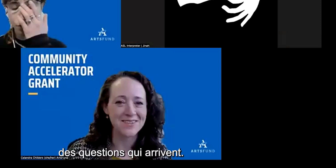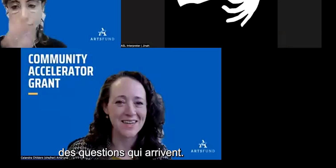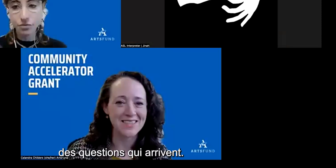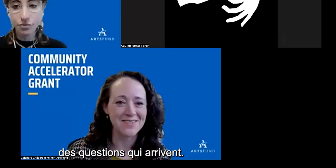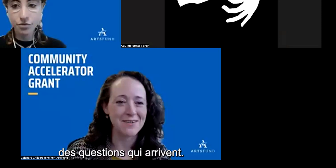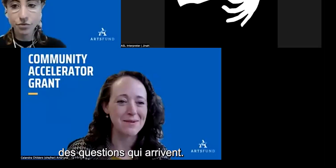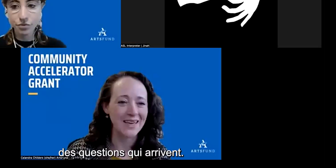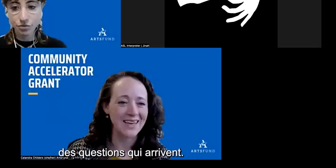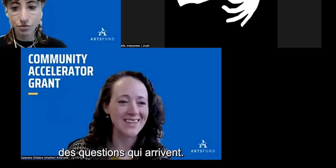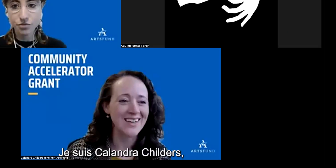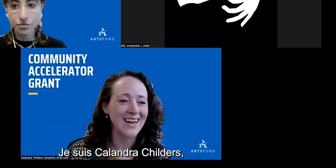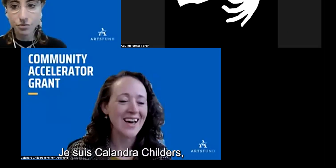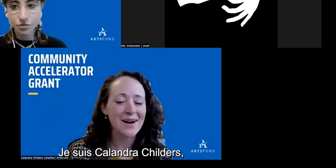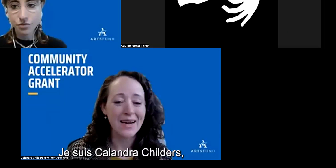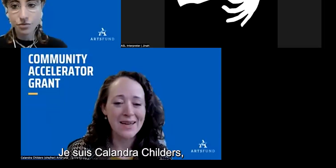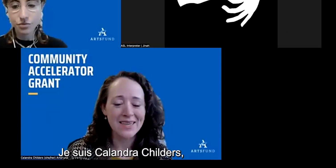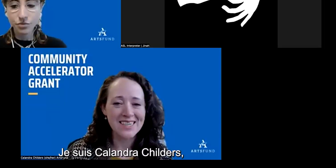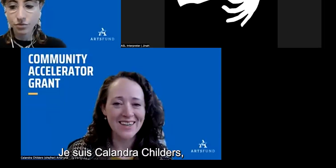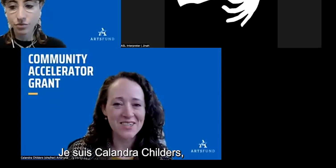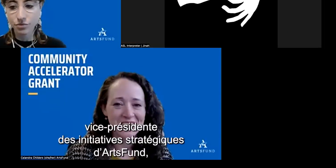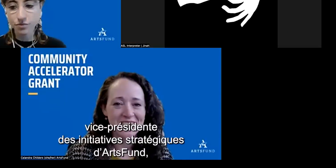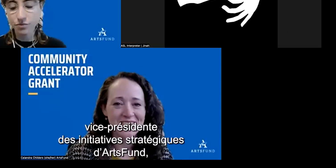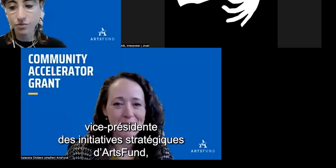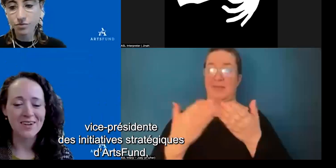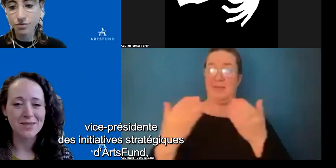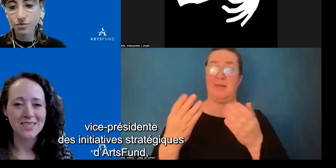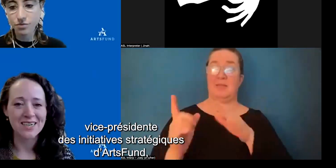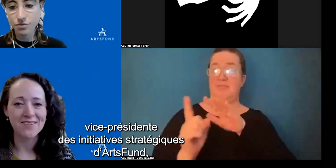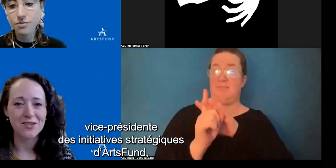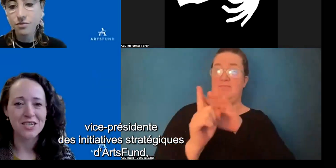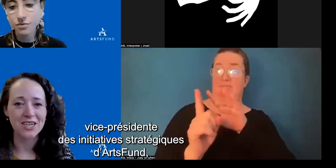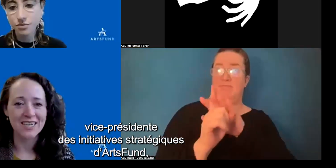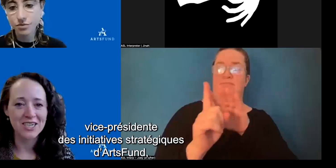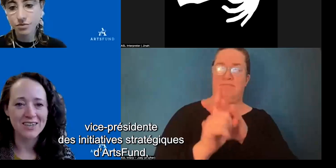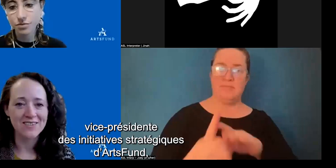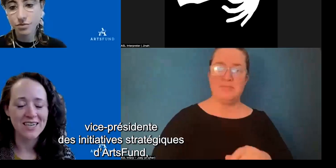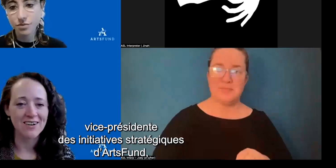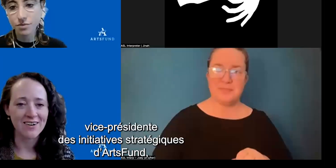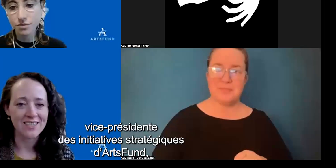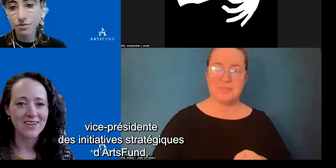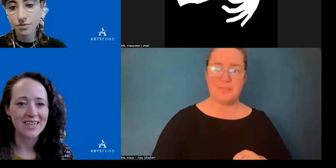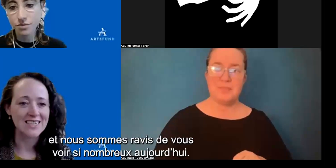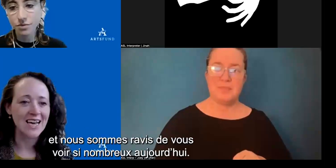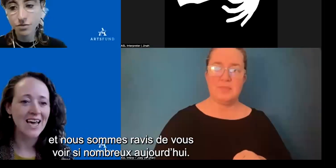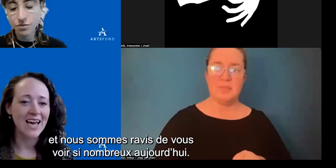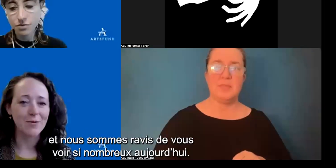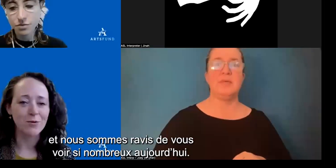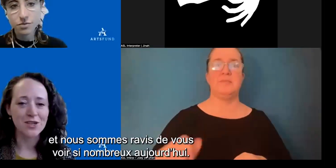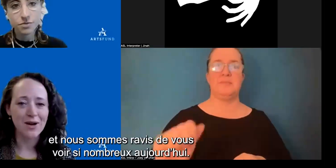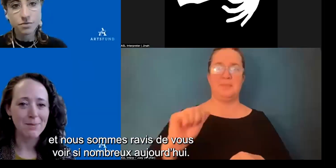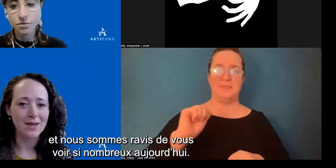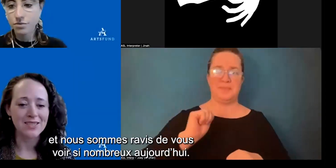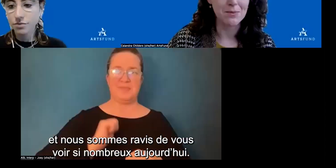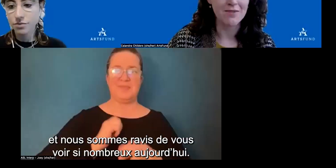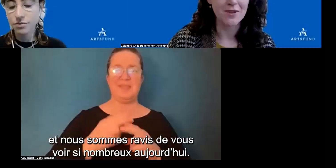with you. There's lots of stuff coming in. My name is Calandra Childers. I'm the Vice President of Strategic Initiatives here at ArtsFund, and we're